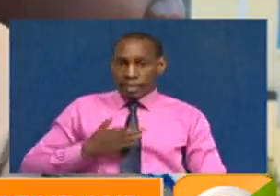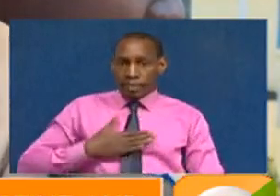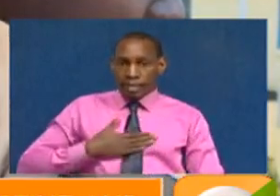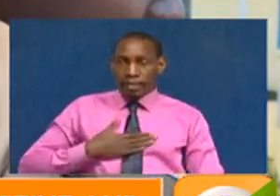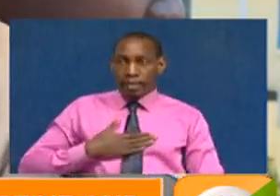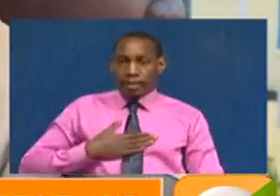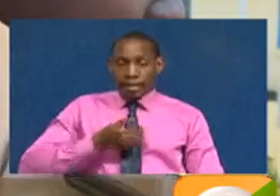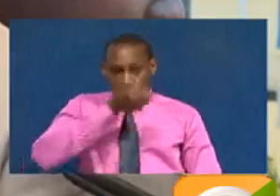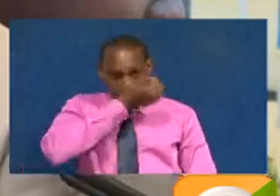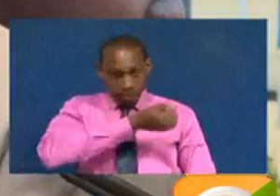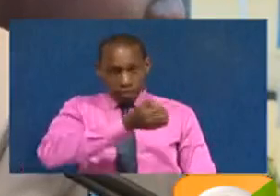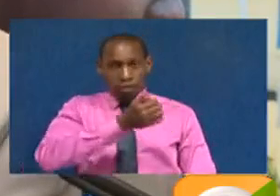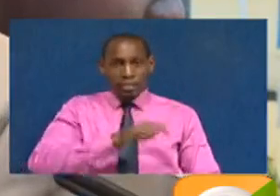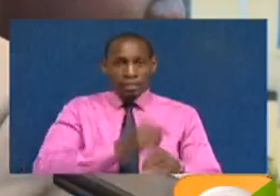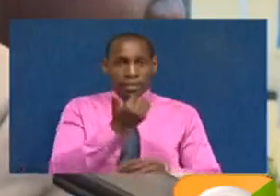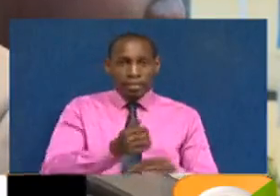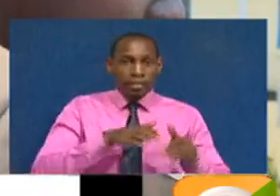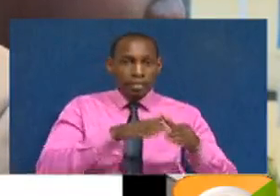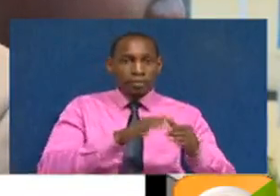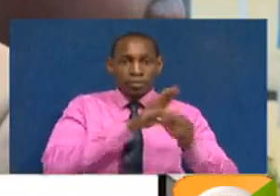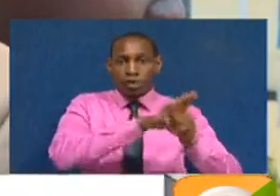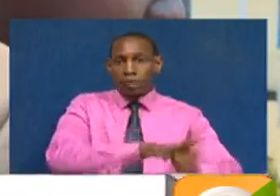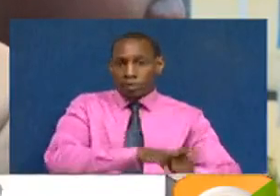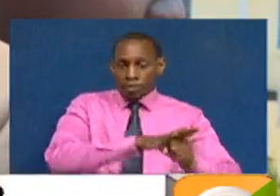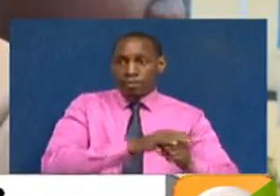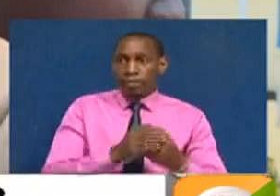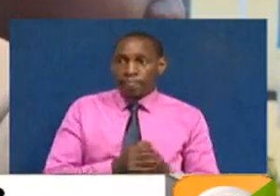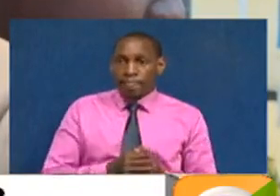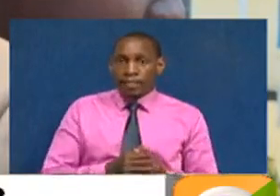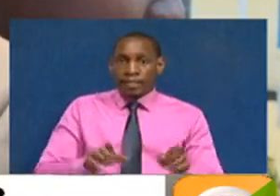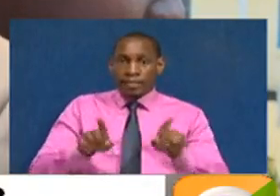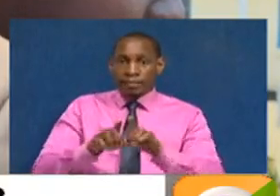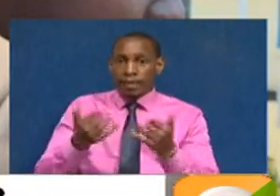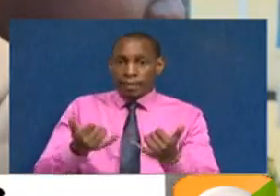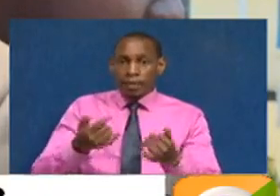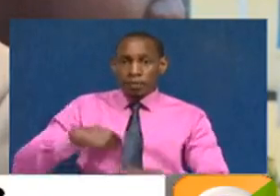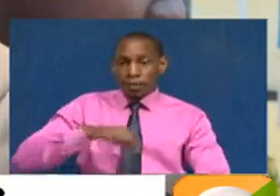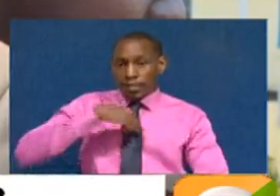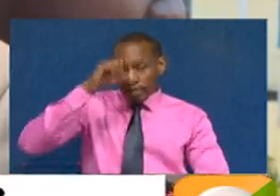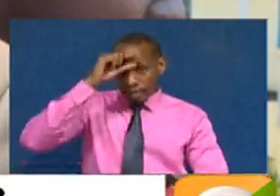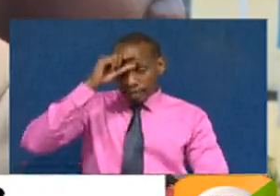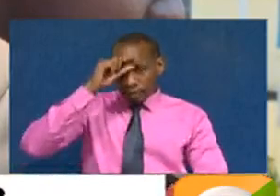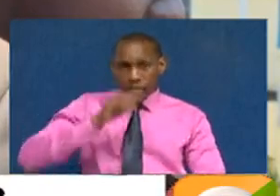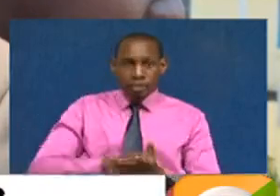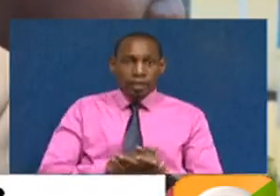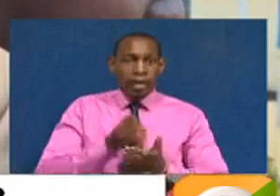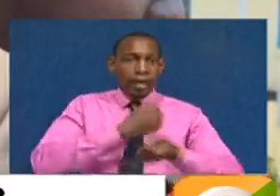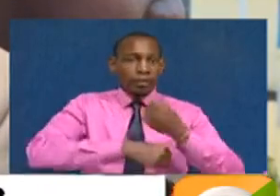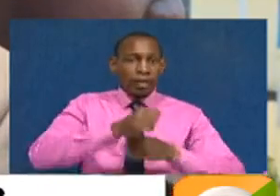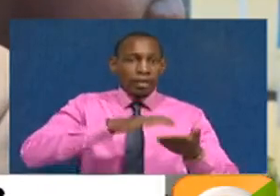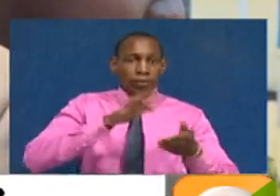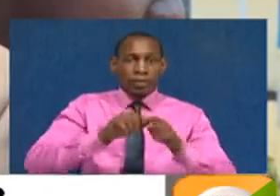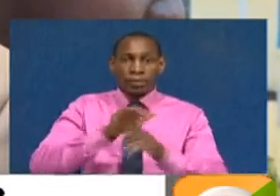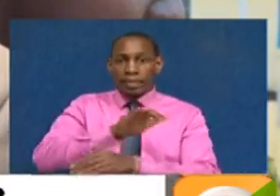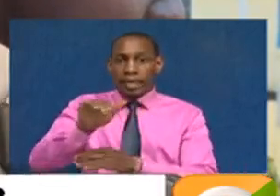I'm looking the other way as the child is being sexually molested or sexually abused? And that is where, as a government, we have to come out very strongly, and I